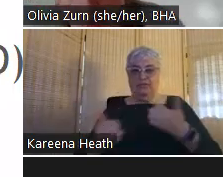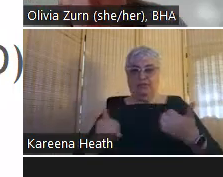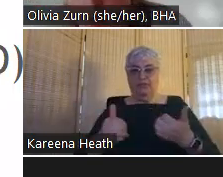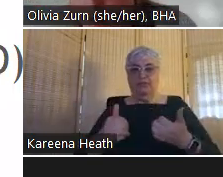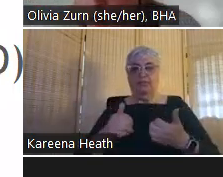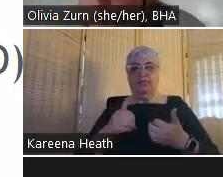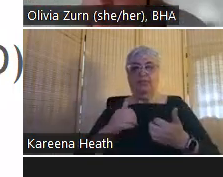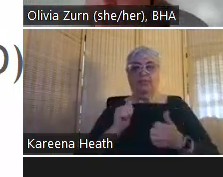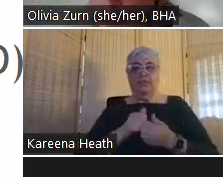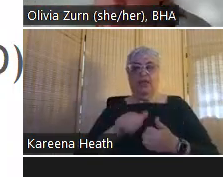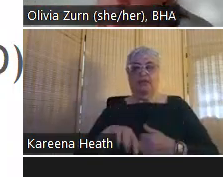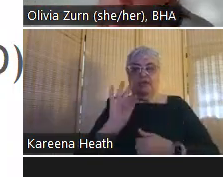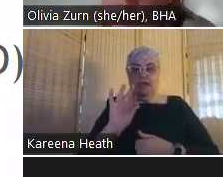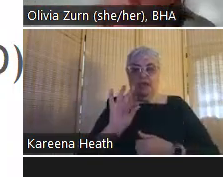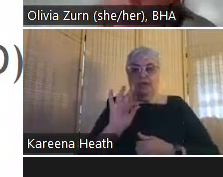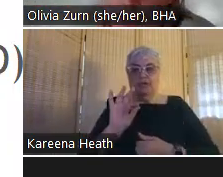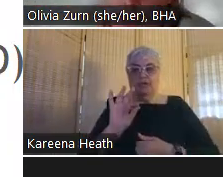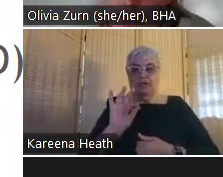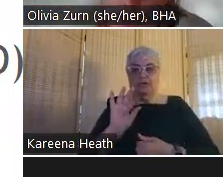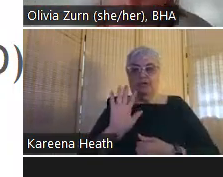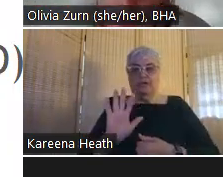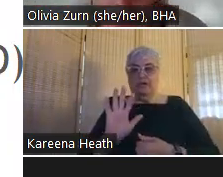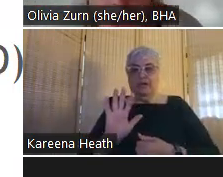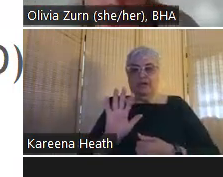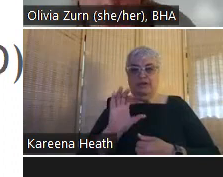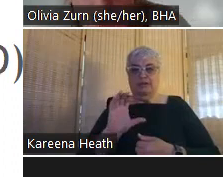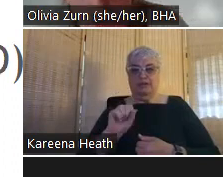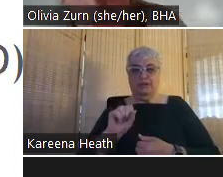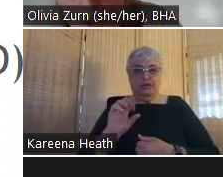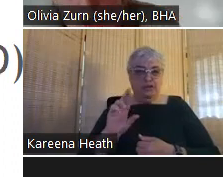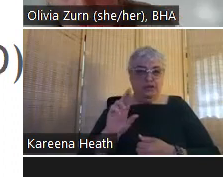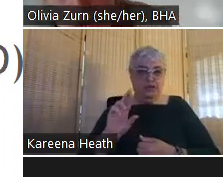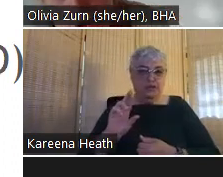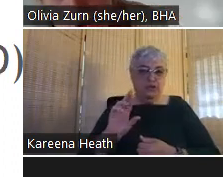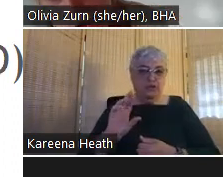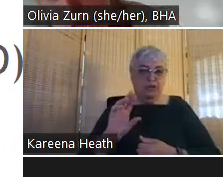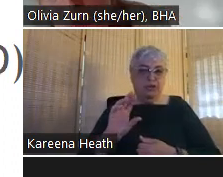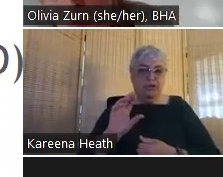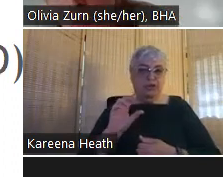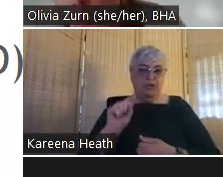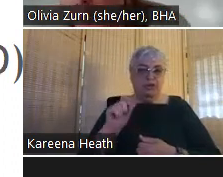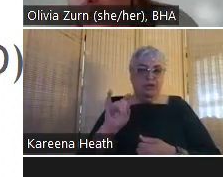which can be found in 5 CCR 502-1, section